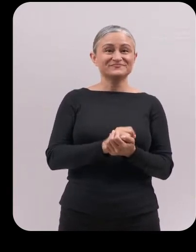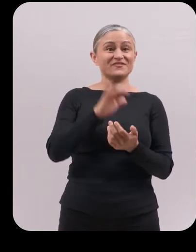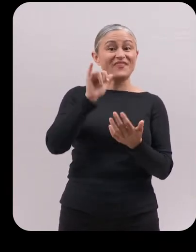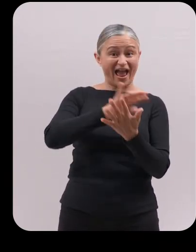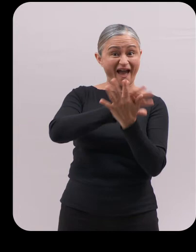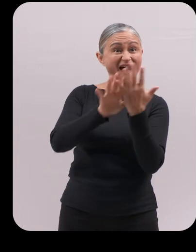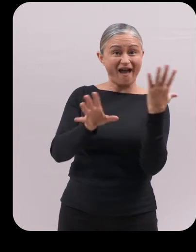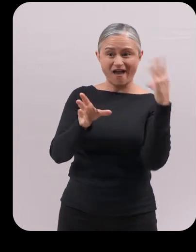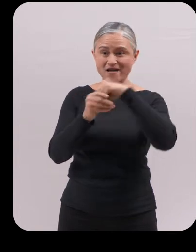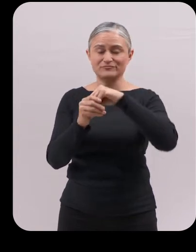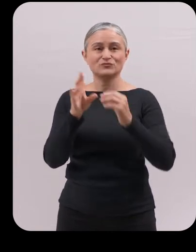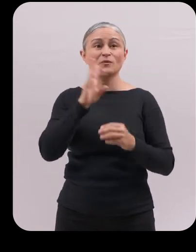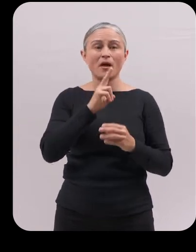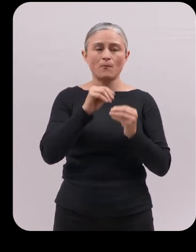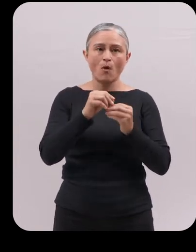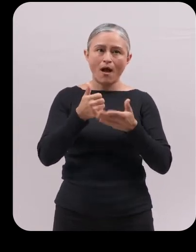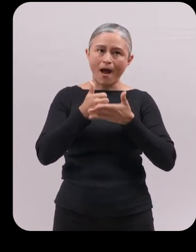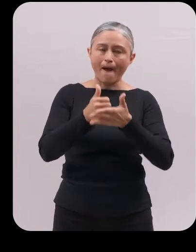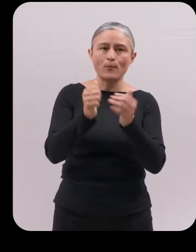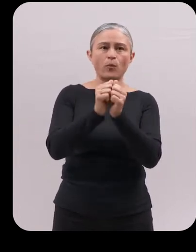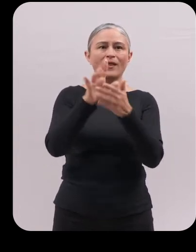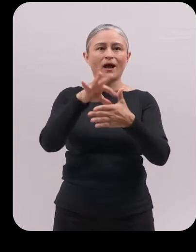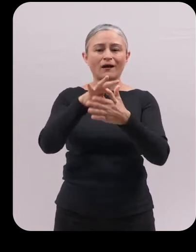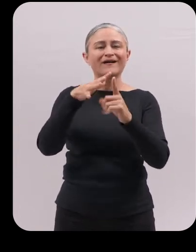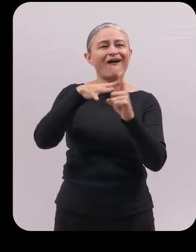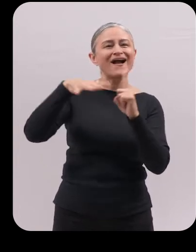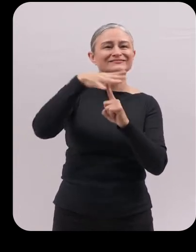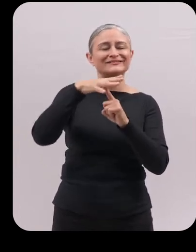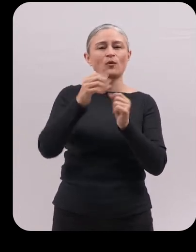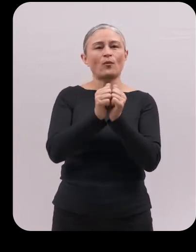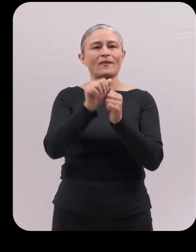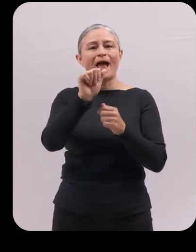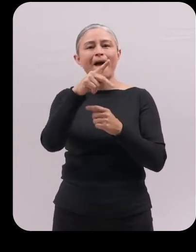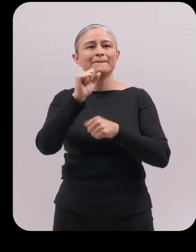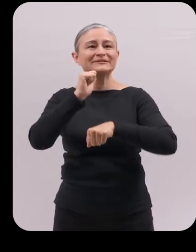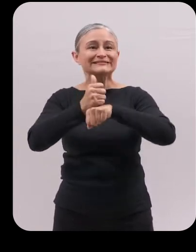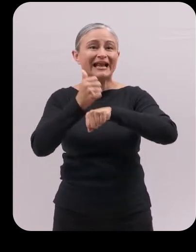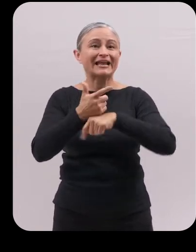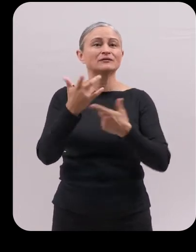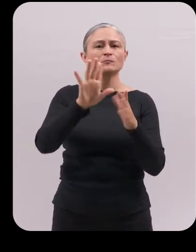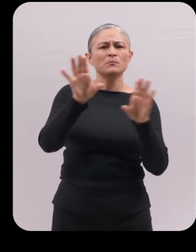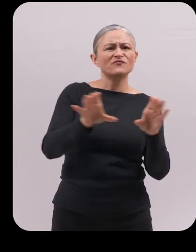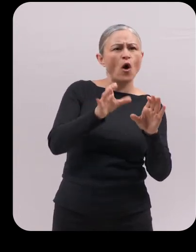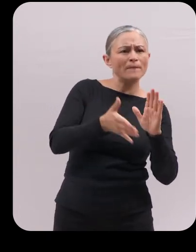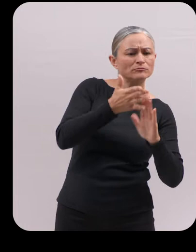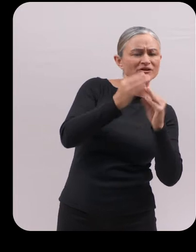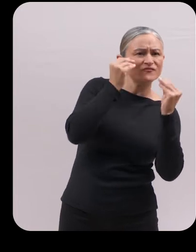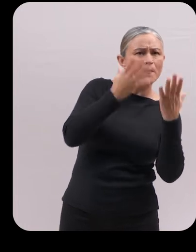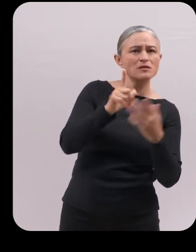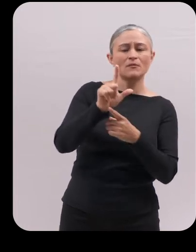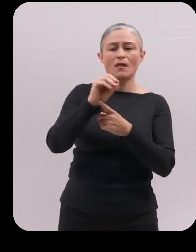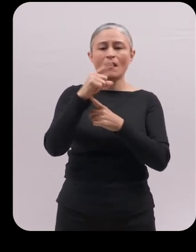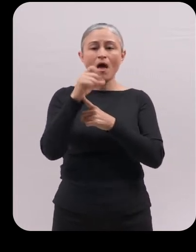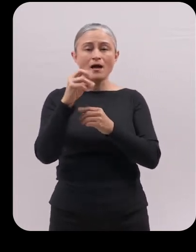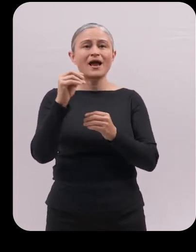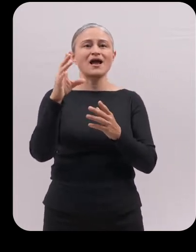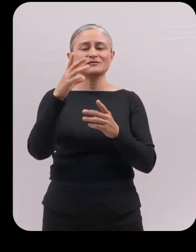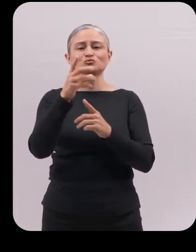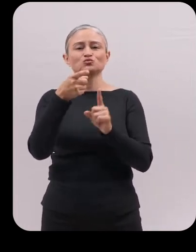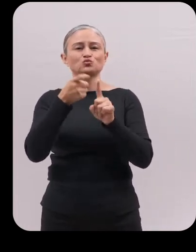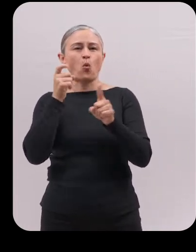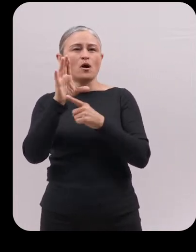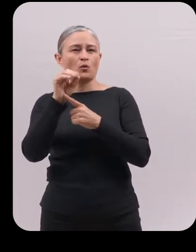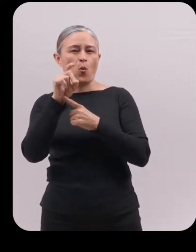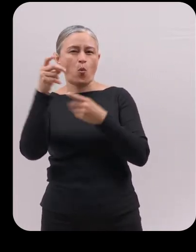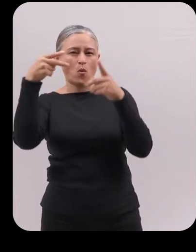Gemini is even more helpful with context such as app settings, performance data, your logs, and source code. This is